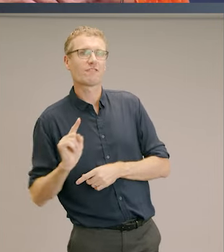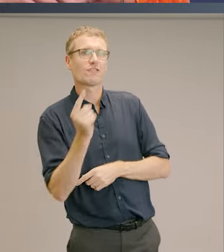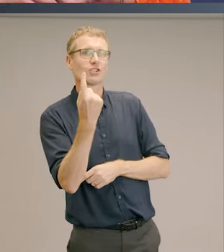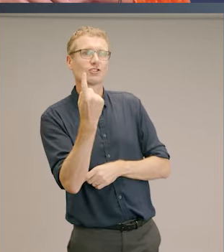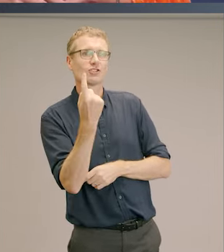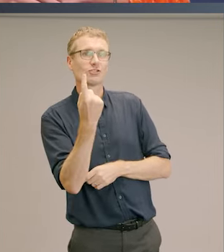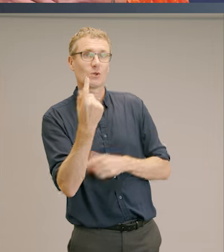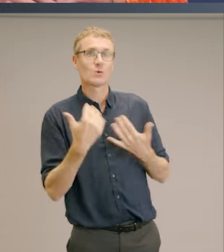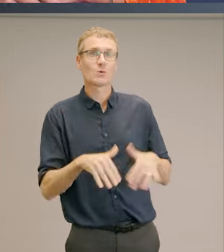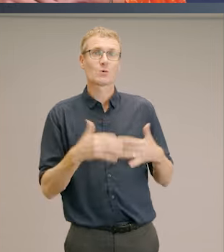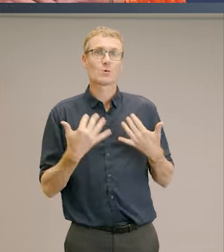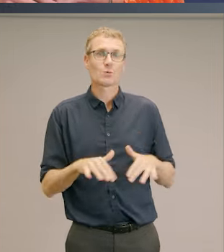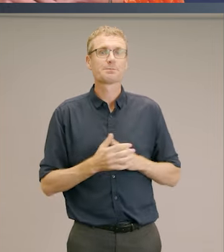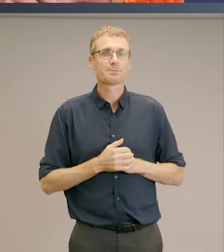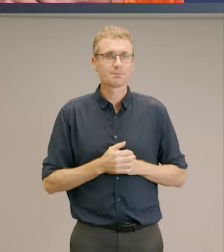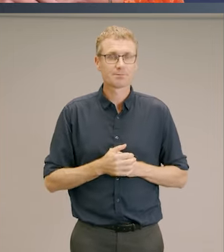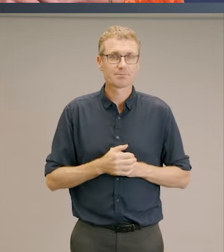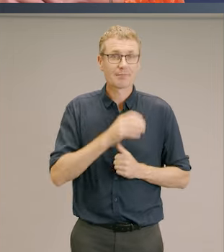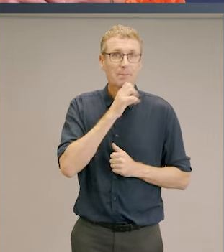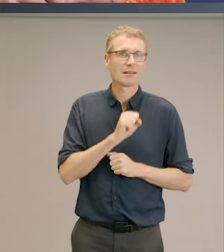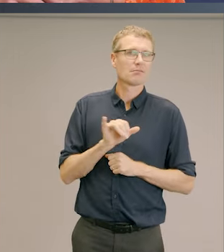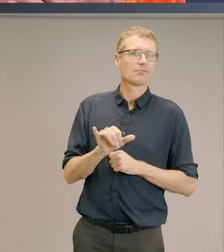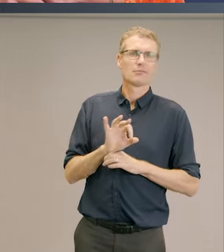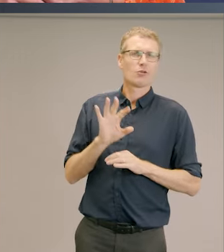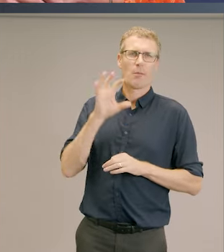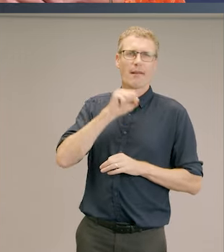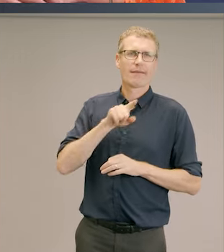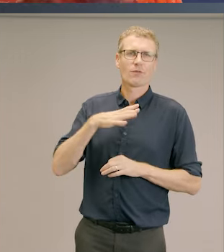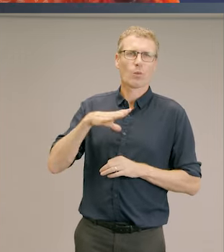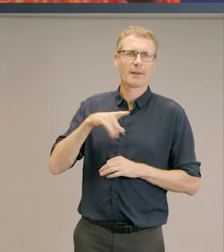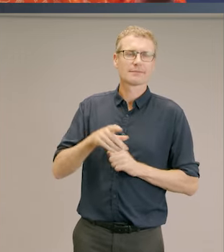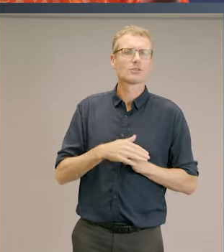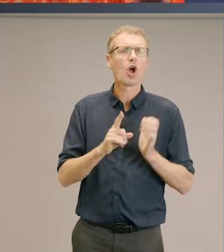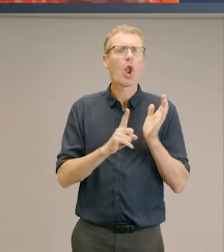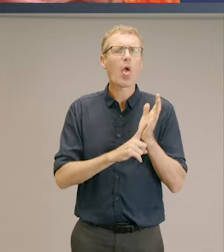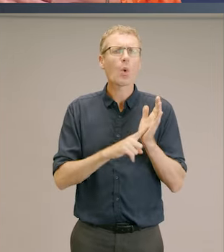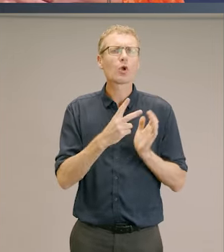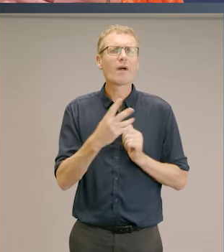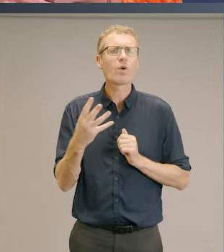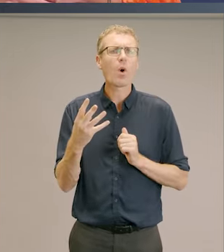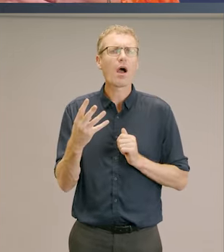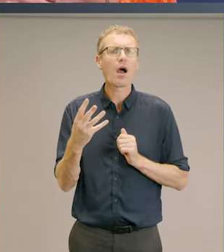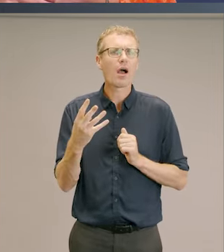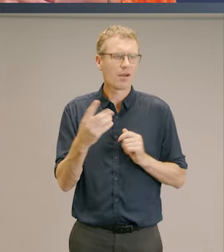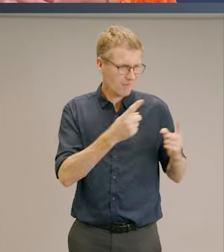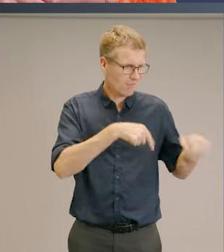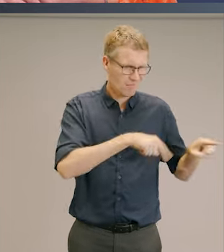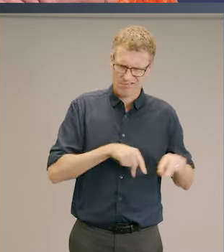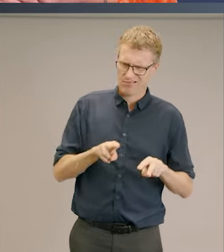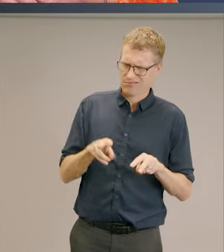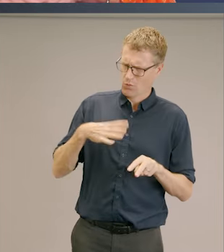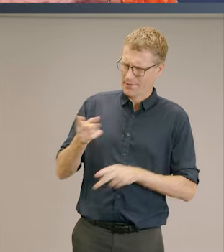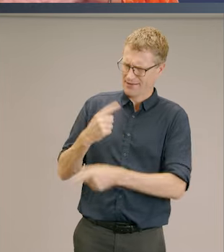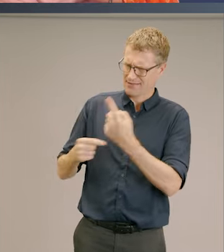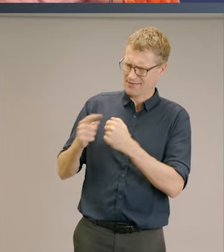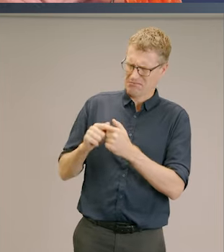first. It was really significant. Then the men didn't believe the women. We're told in Luke 24